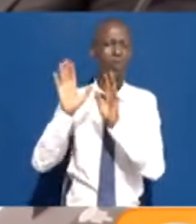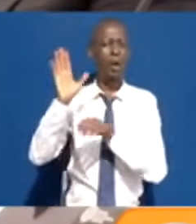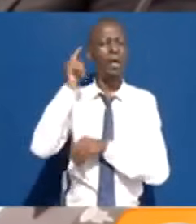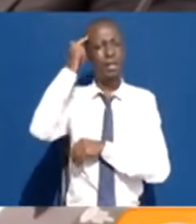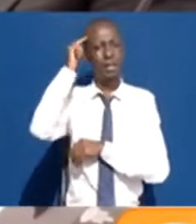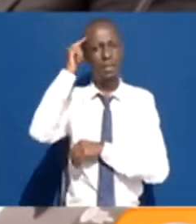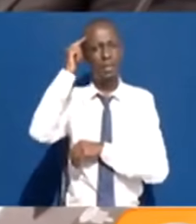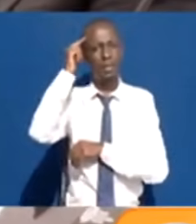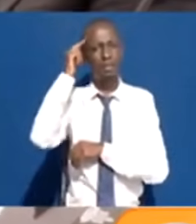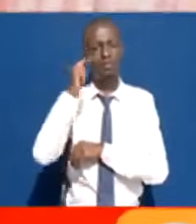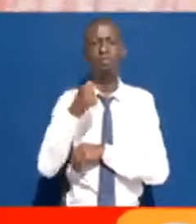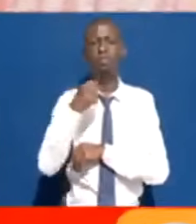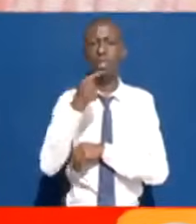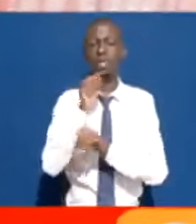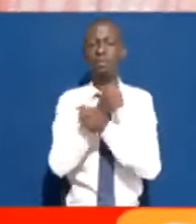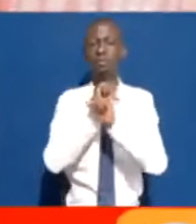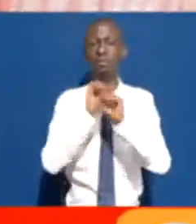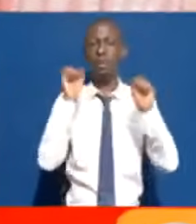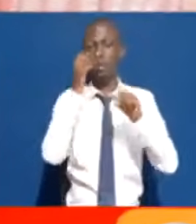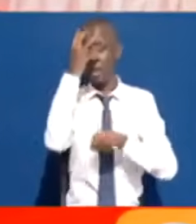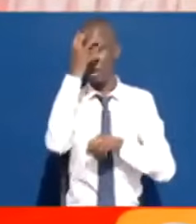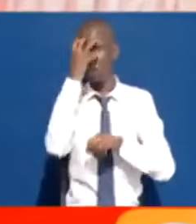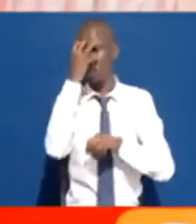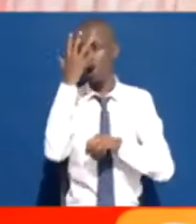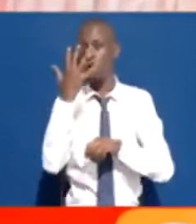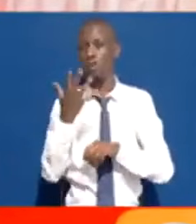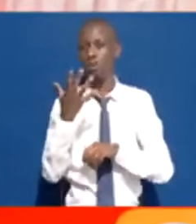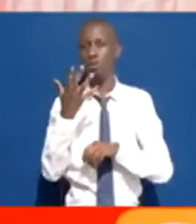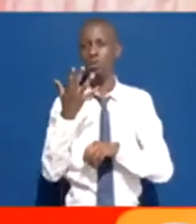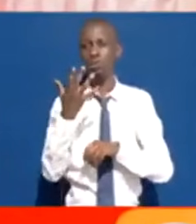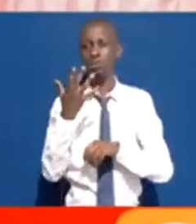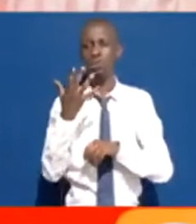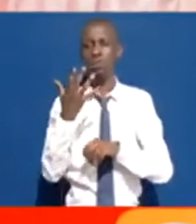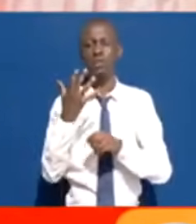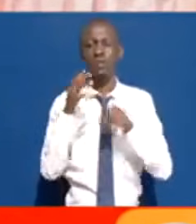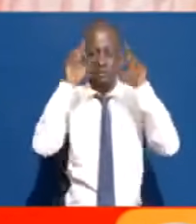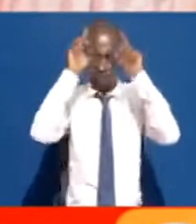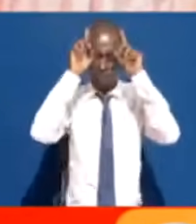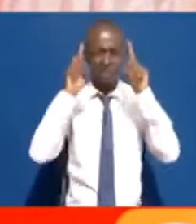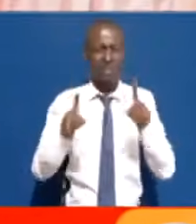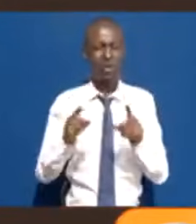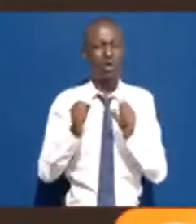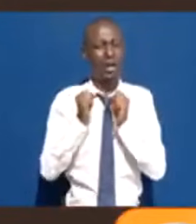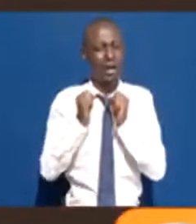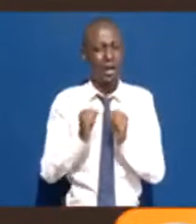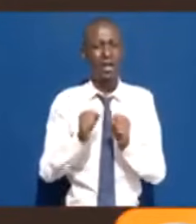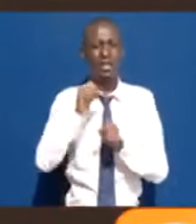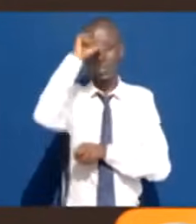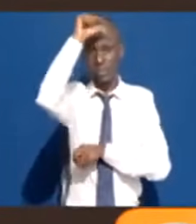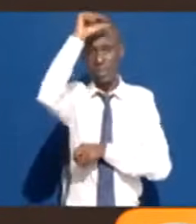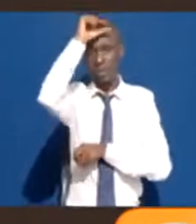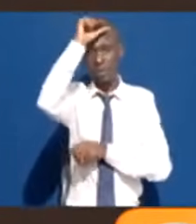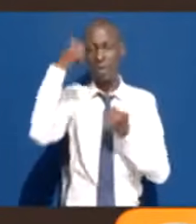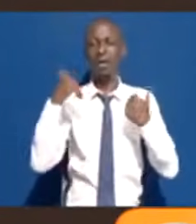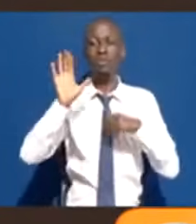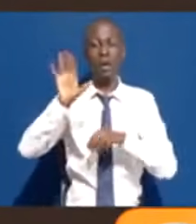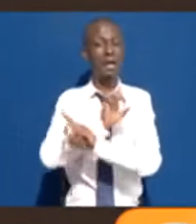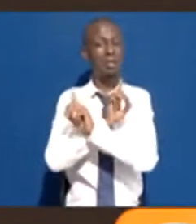address, President William Ruto appeared to defend what he termed as difficult decisions by the government. We've had to